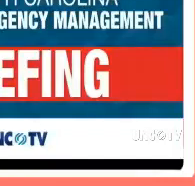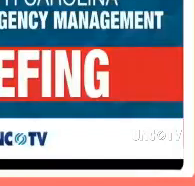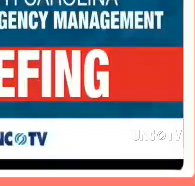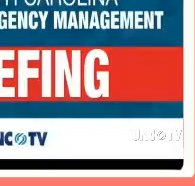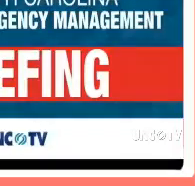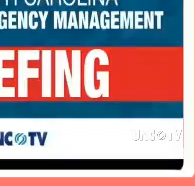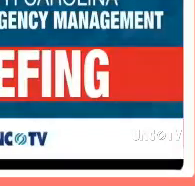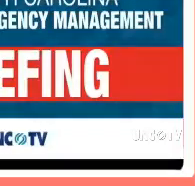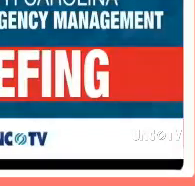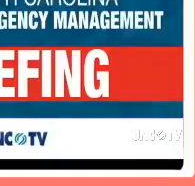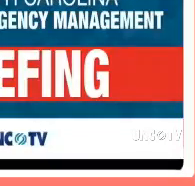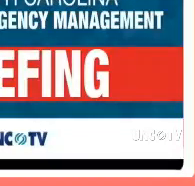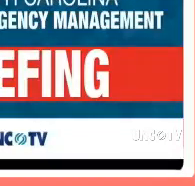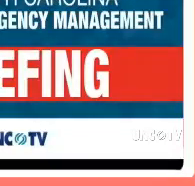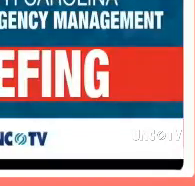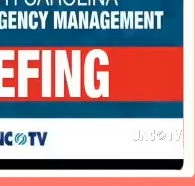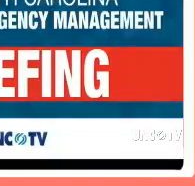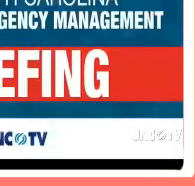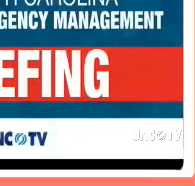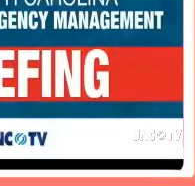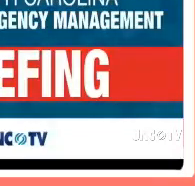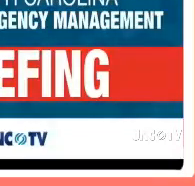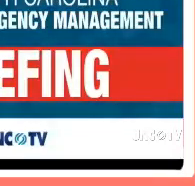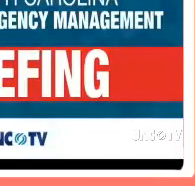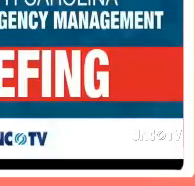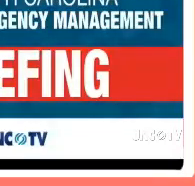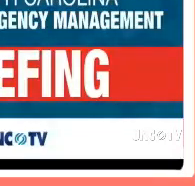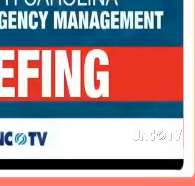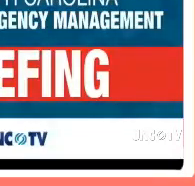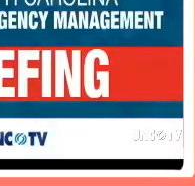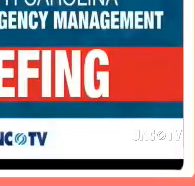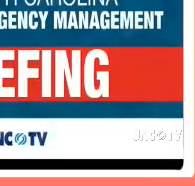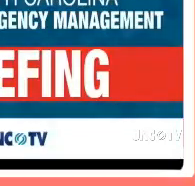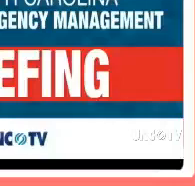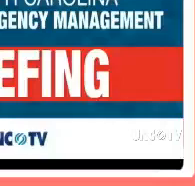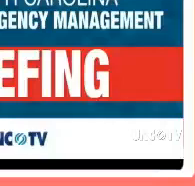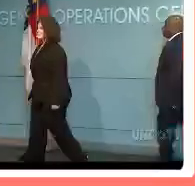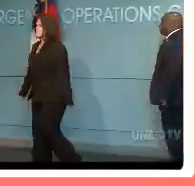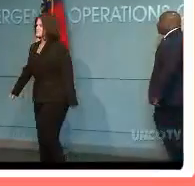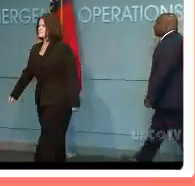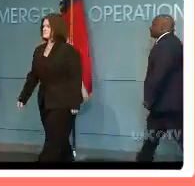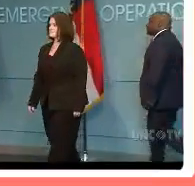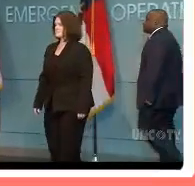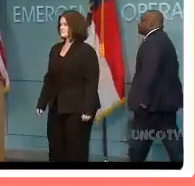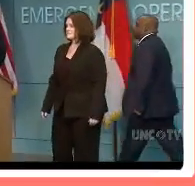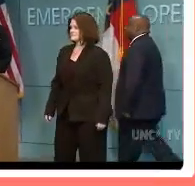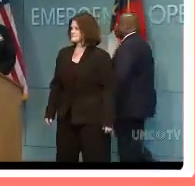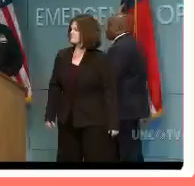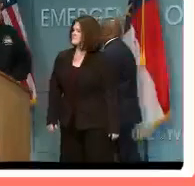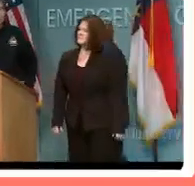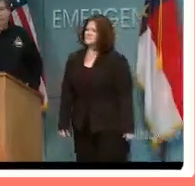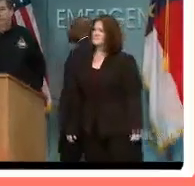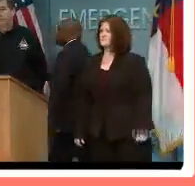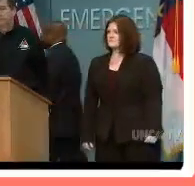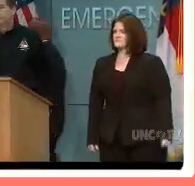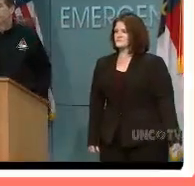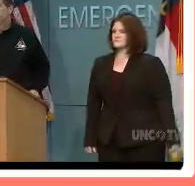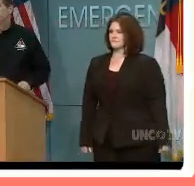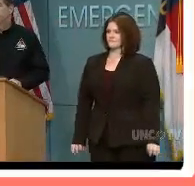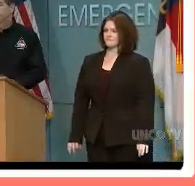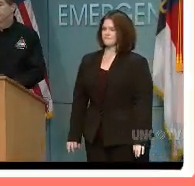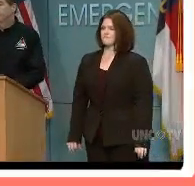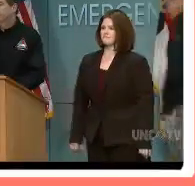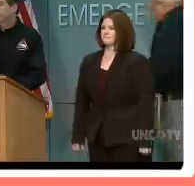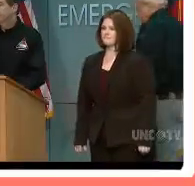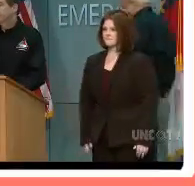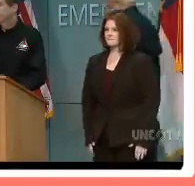inland to the Triad, to the Piedmont in North Carolina, and even upstate Virginia up towards Richmond and Charlottesville. So, you know, these